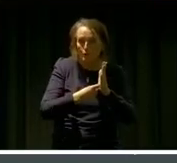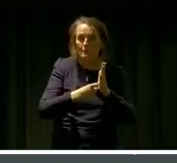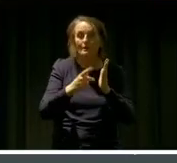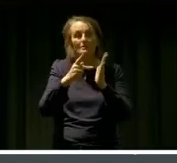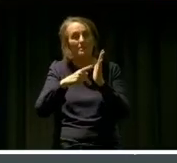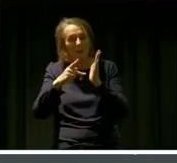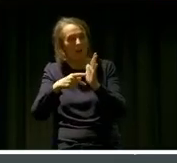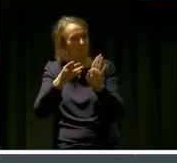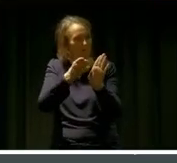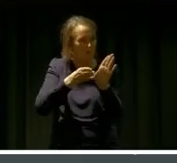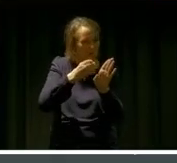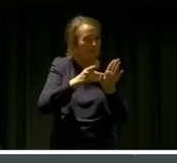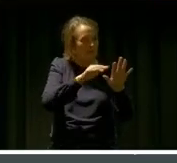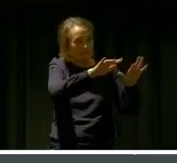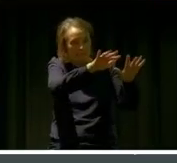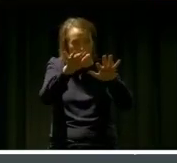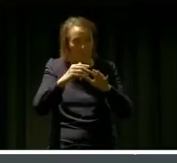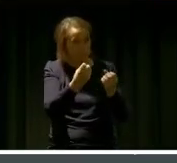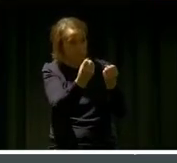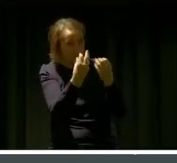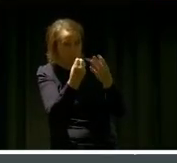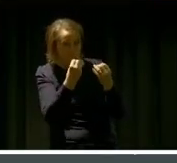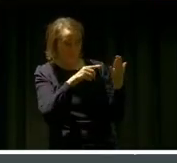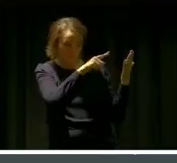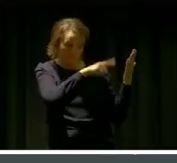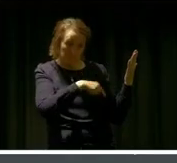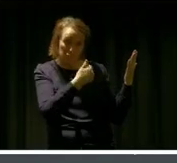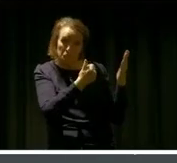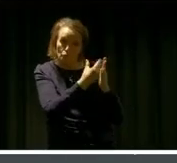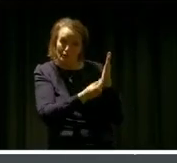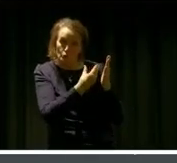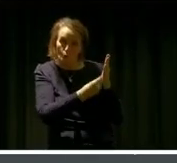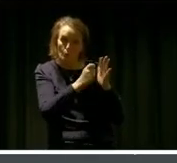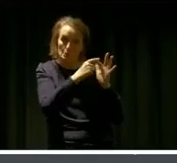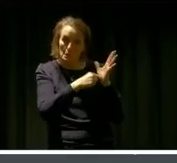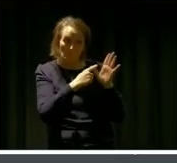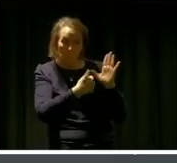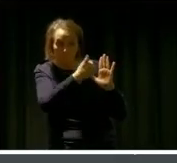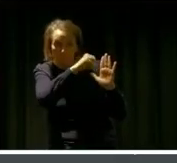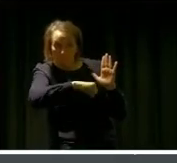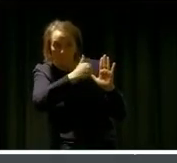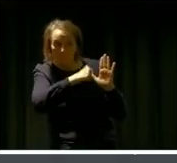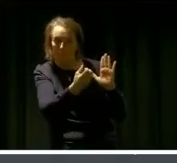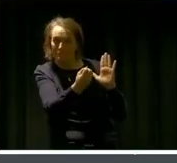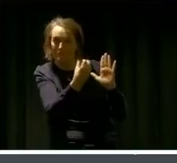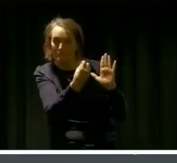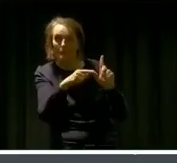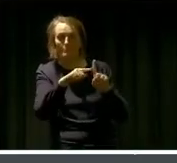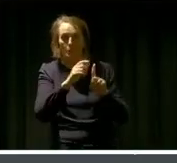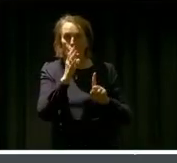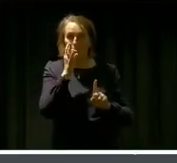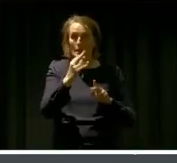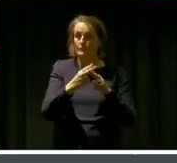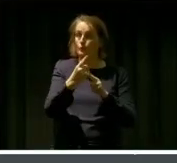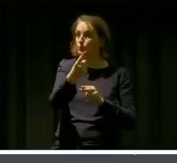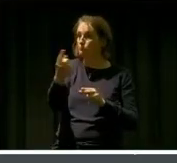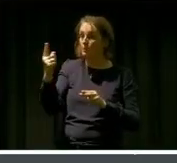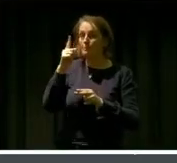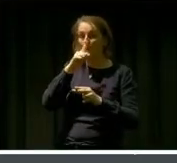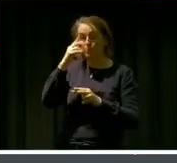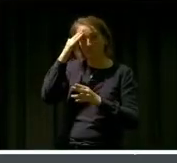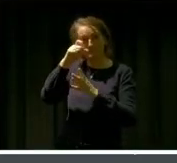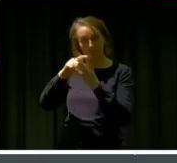and psychologists, and endocrinologists, as well as individuals and carers with lived experience. Through receiving